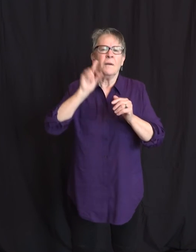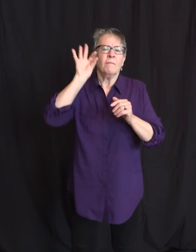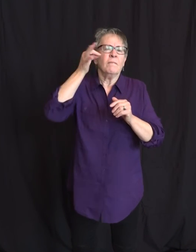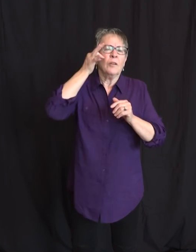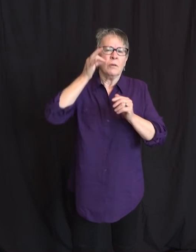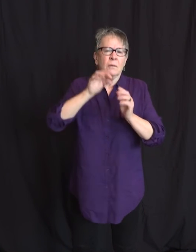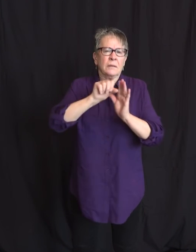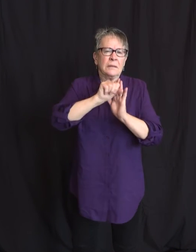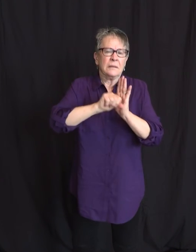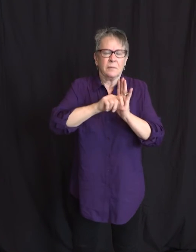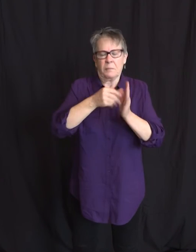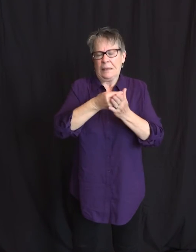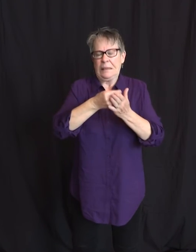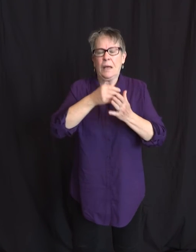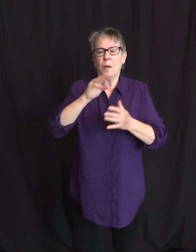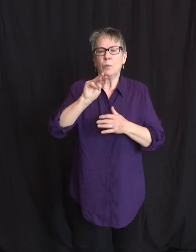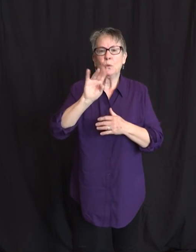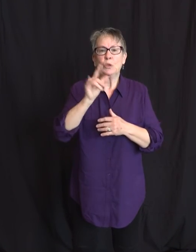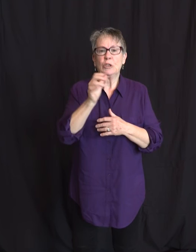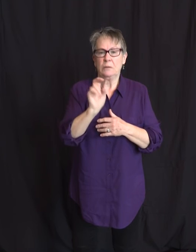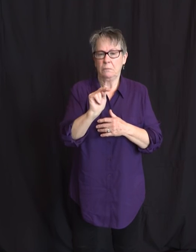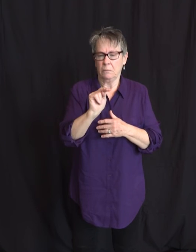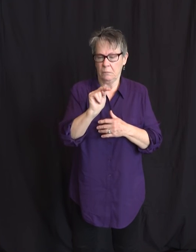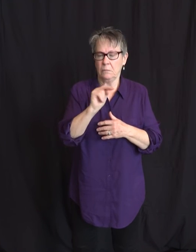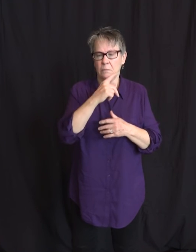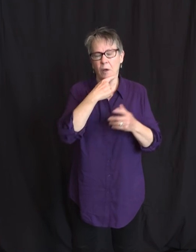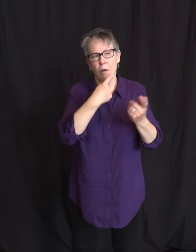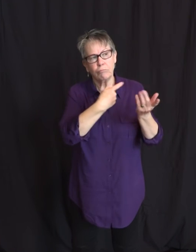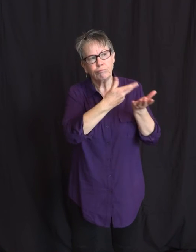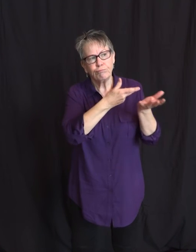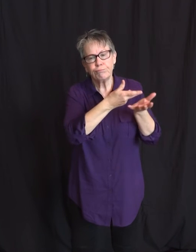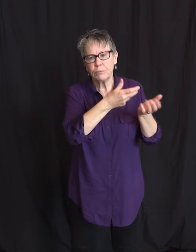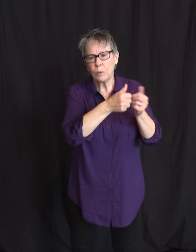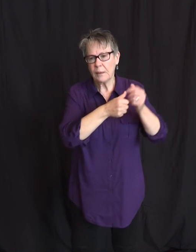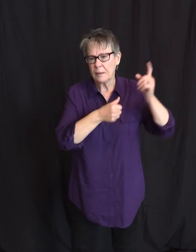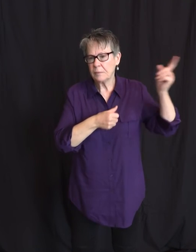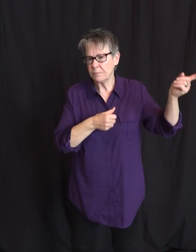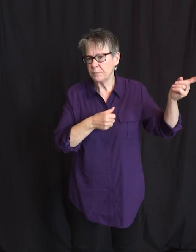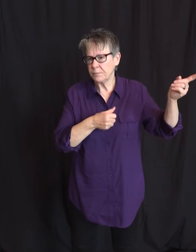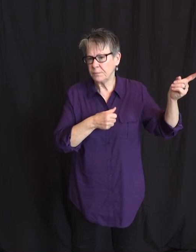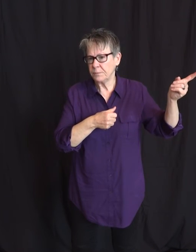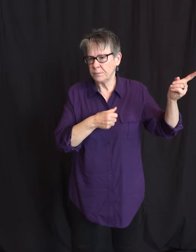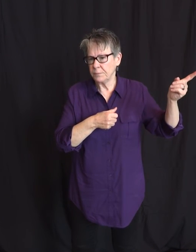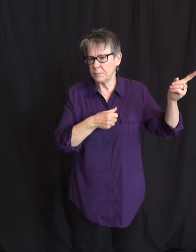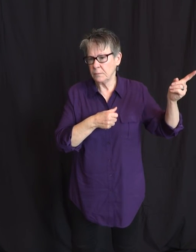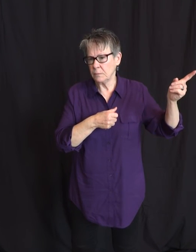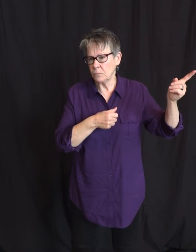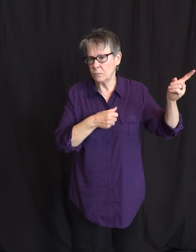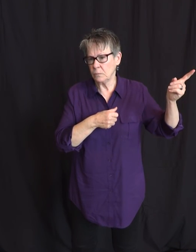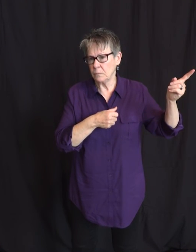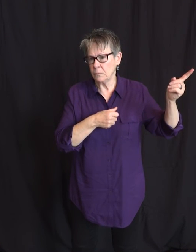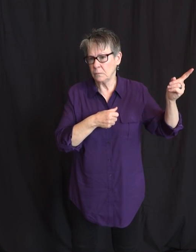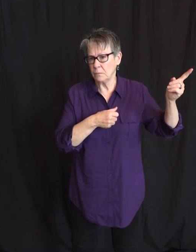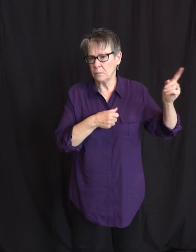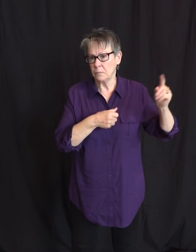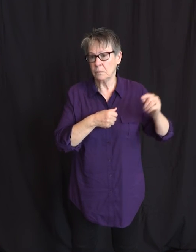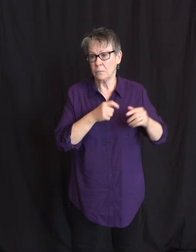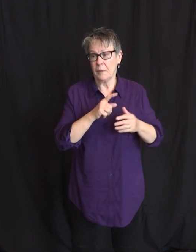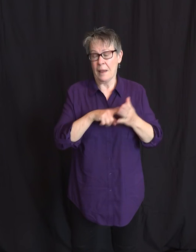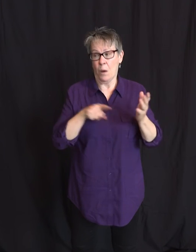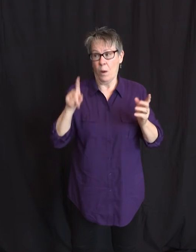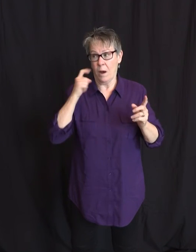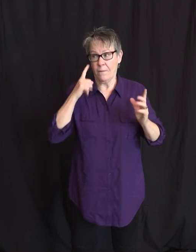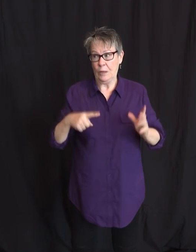right? So what is important, several things that the Congressman just said were important. Number one, no matter